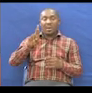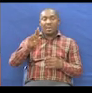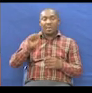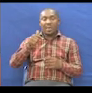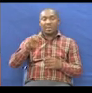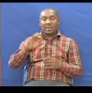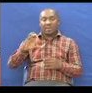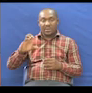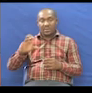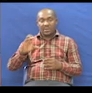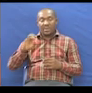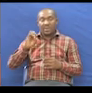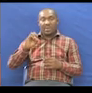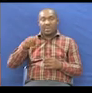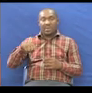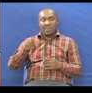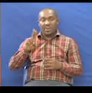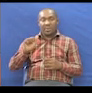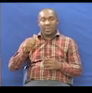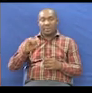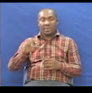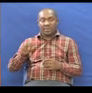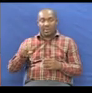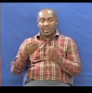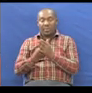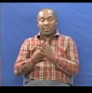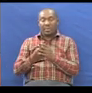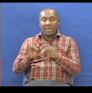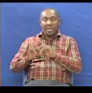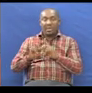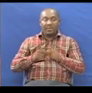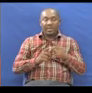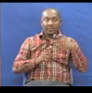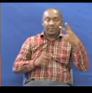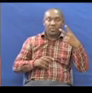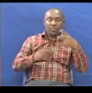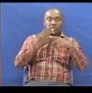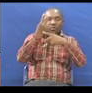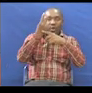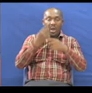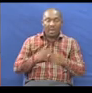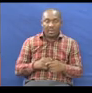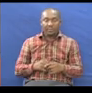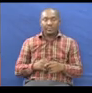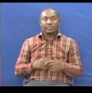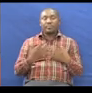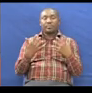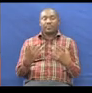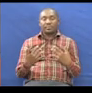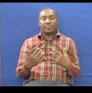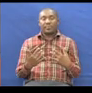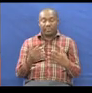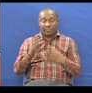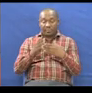to the difference of 2 square. The last but not least, I can do it faster. The quadratic equations which leads